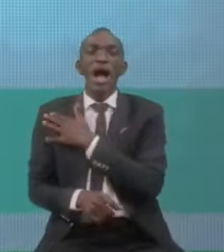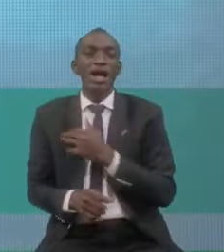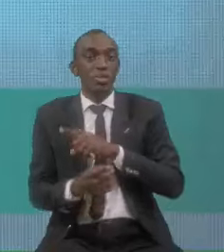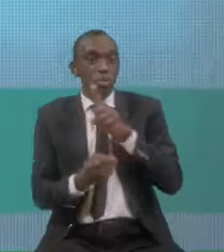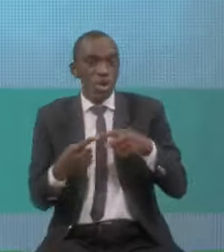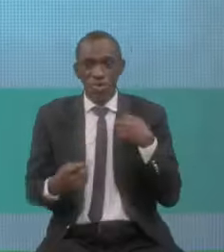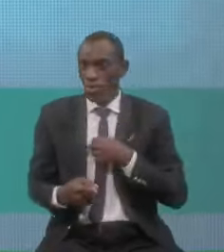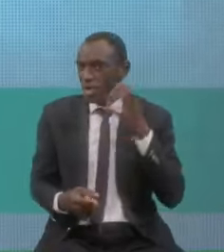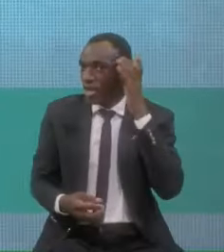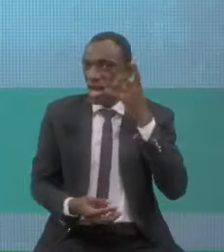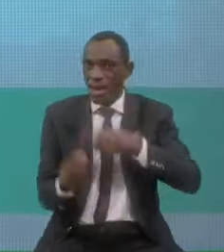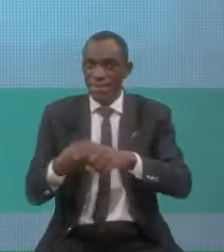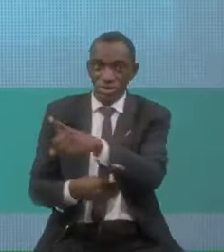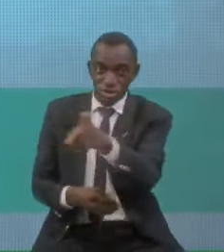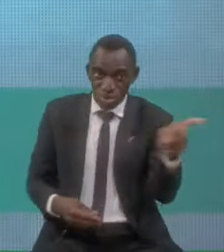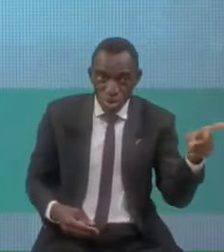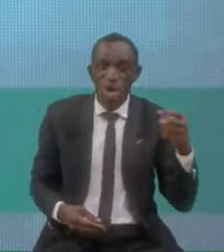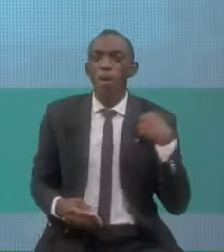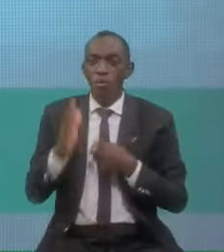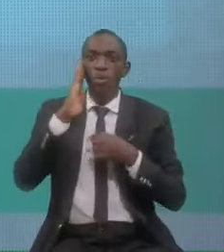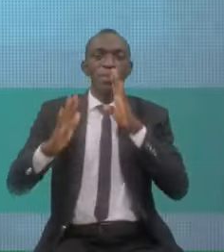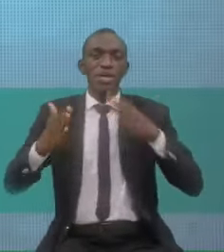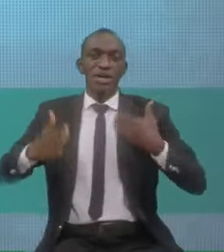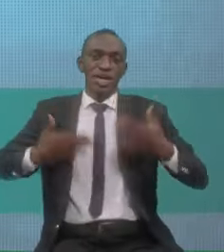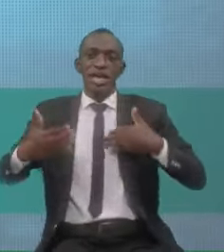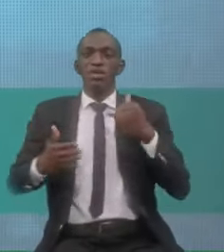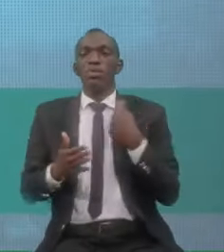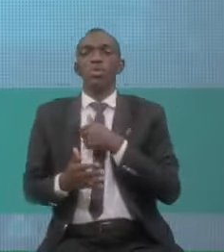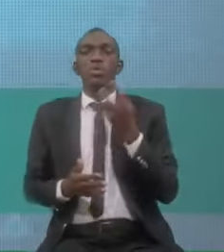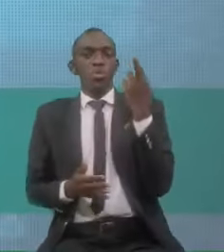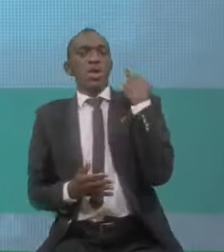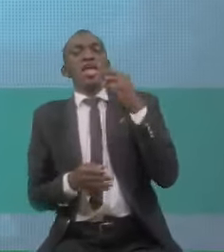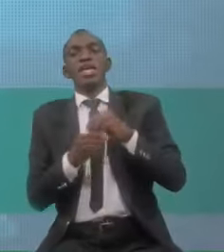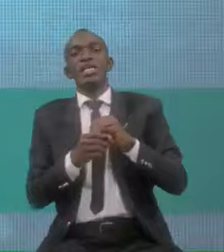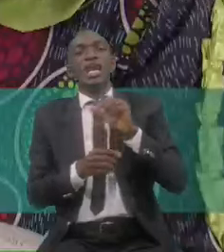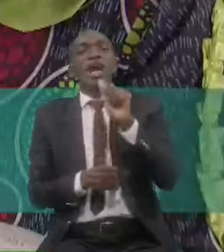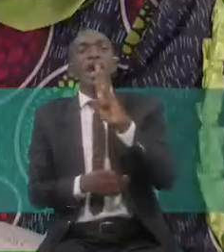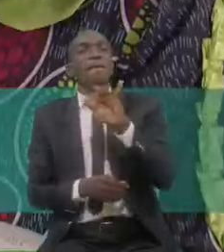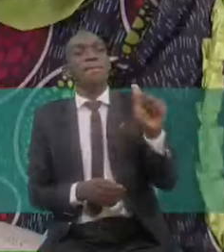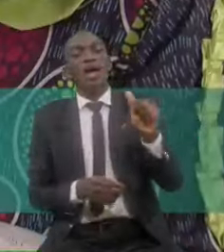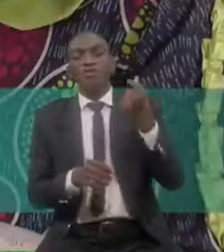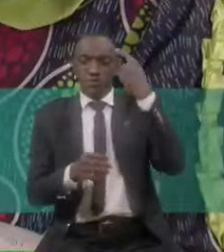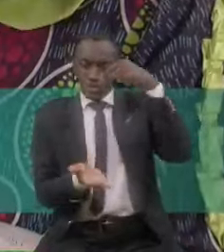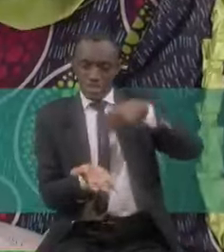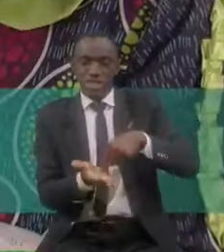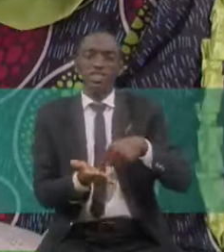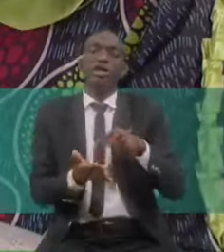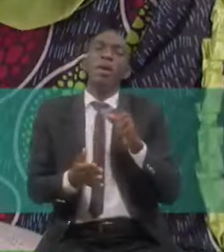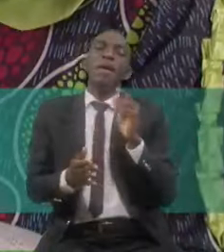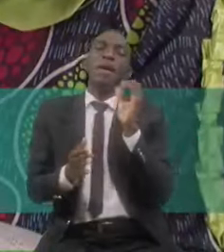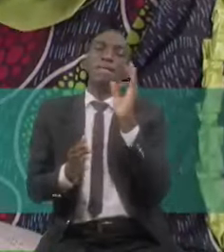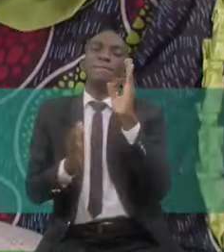glad we were in Abia for this minister's conference. Amen. You were fainting